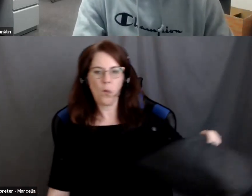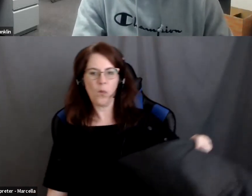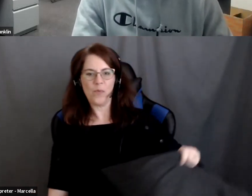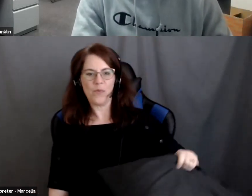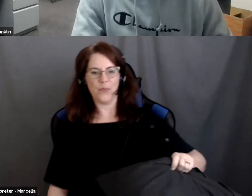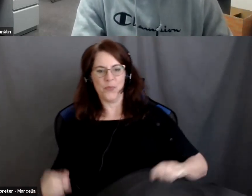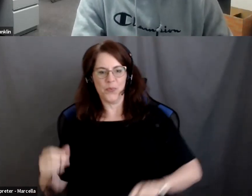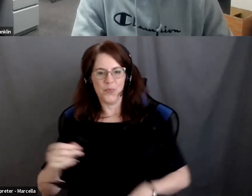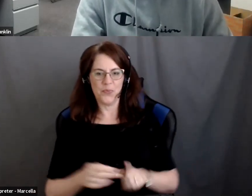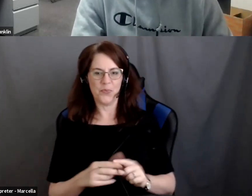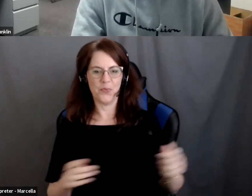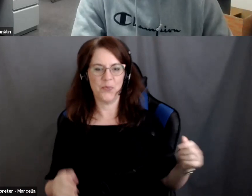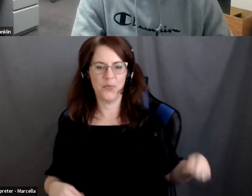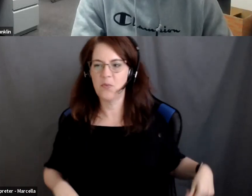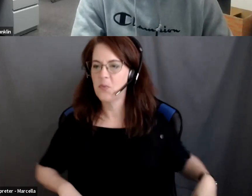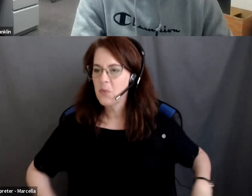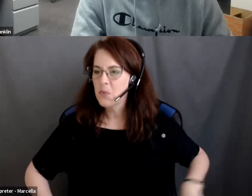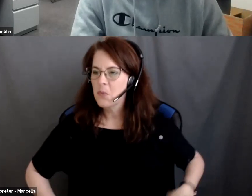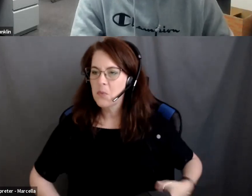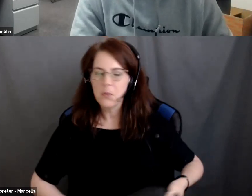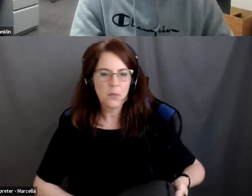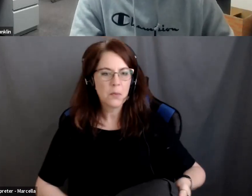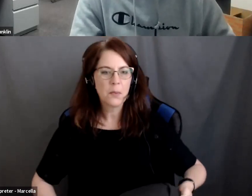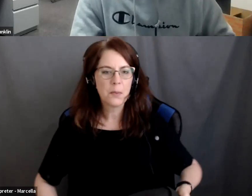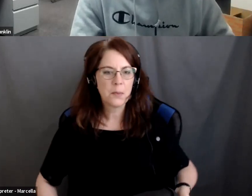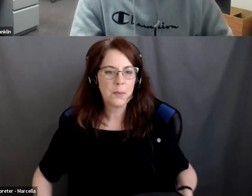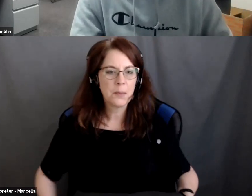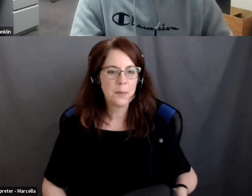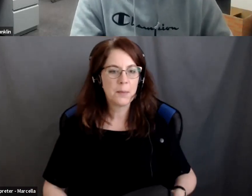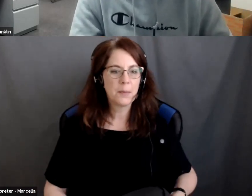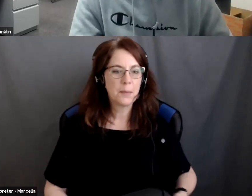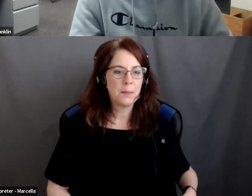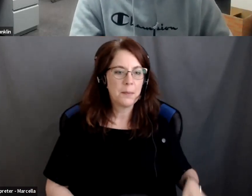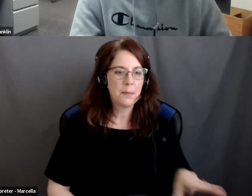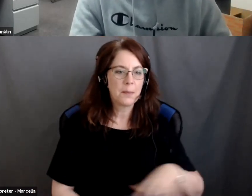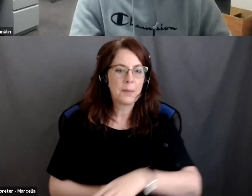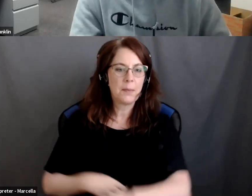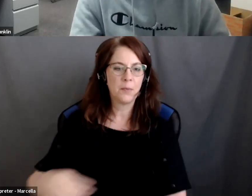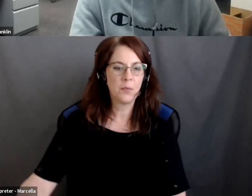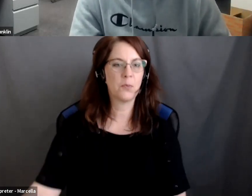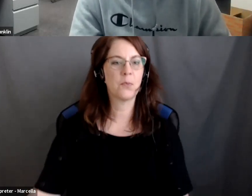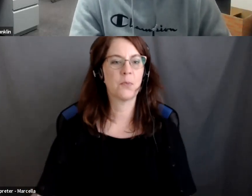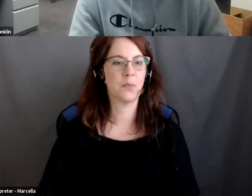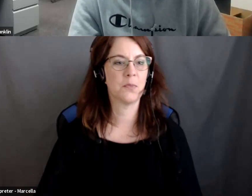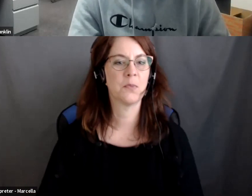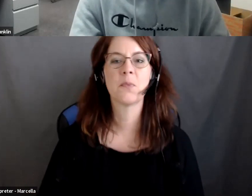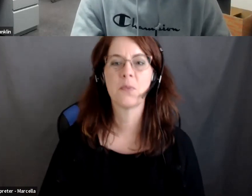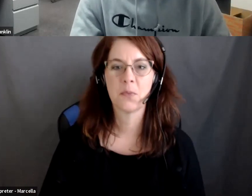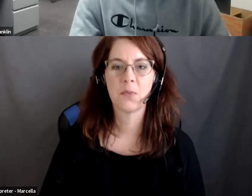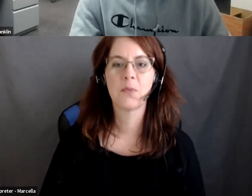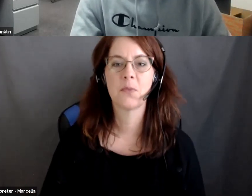okay, Sarah, Thank I'll you. probably be private. I'll probably be privately messaging you through the chat throughout